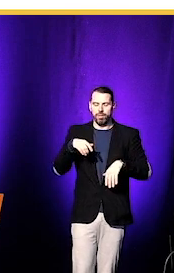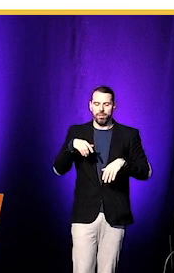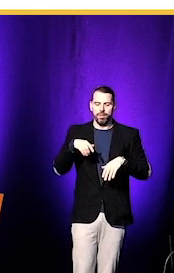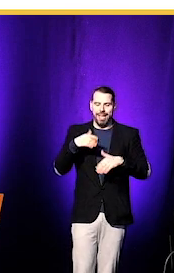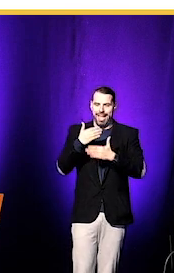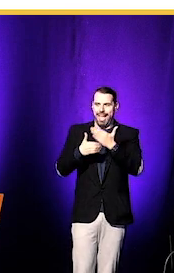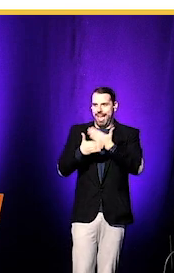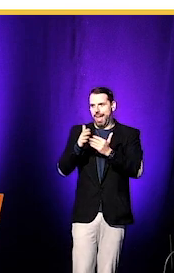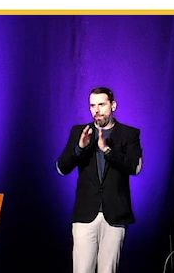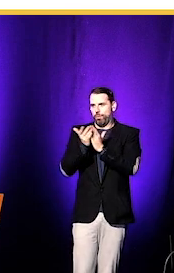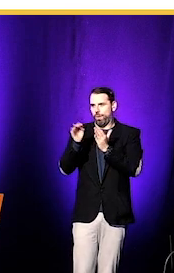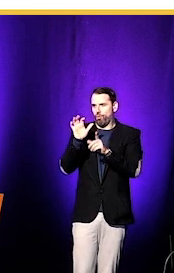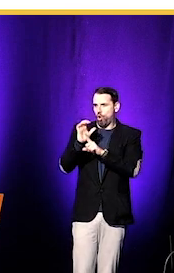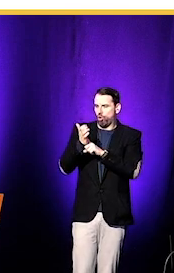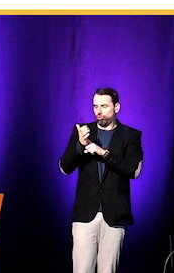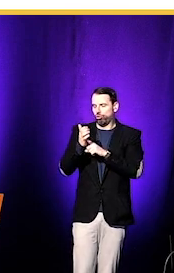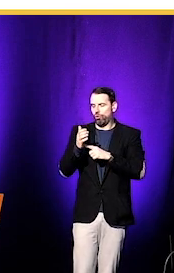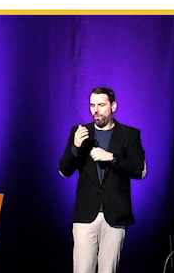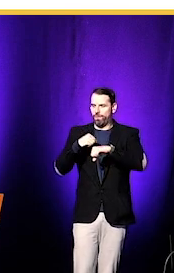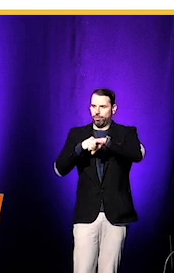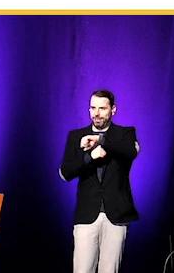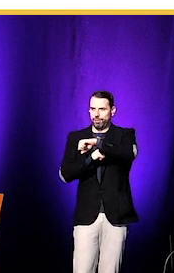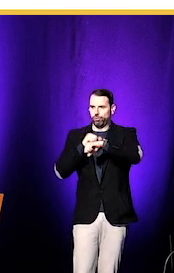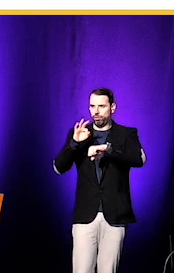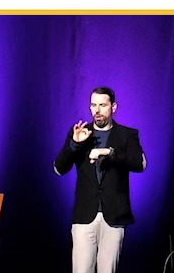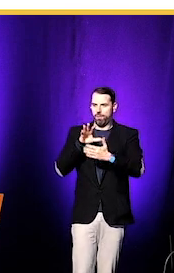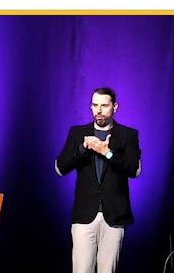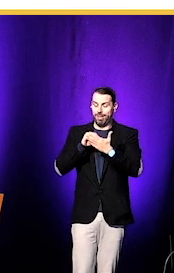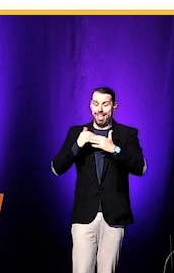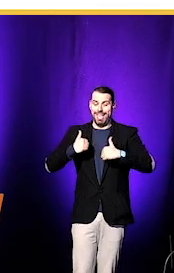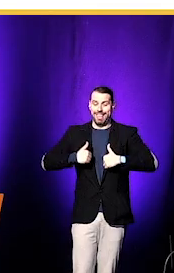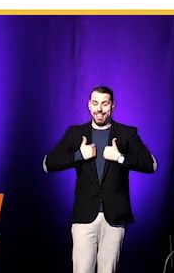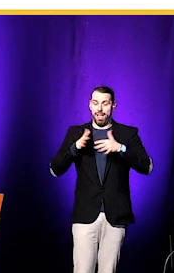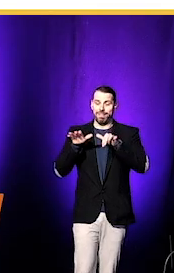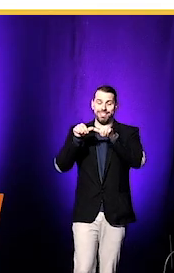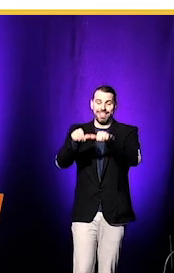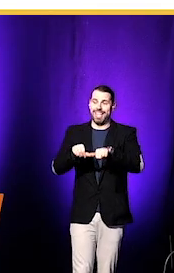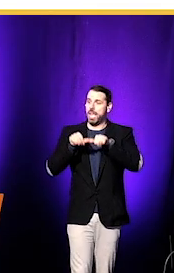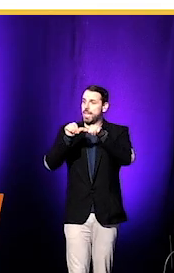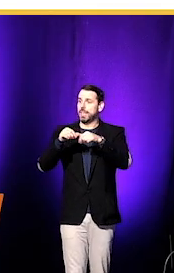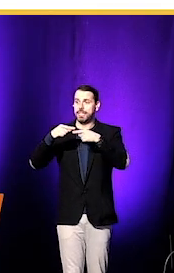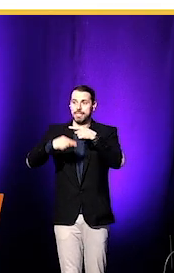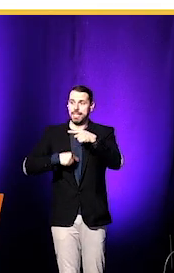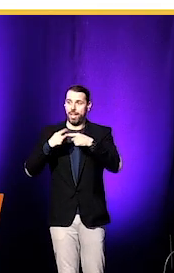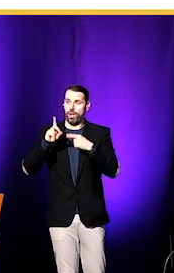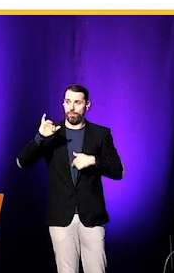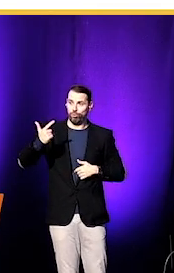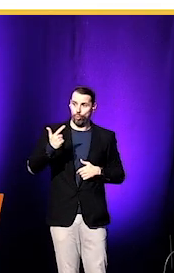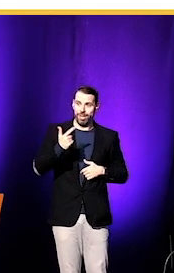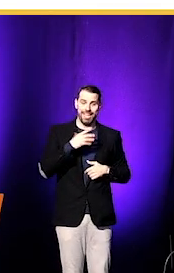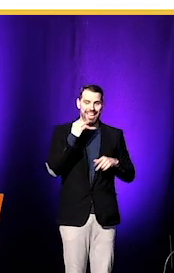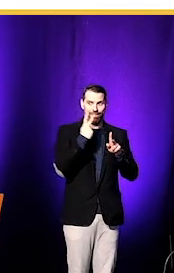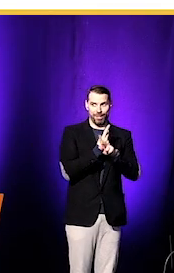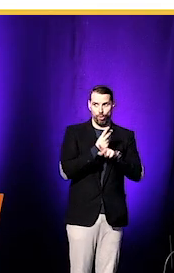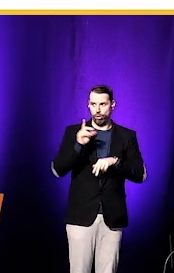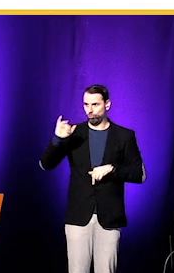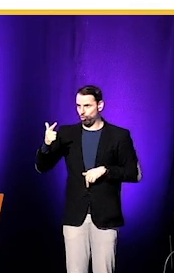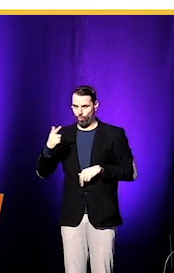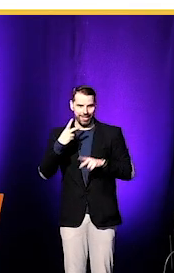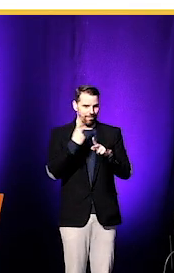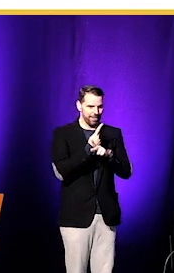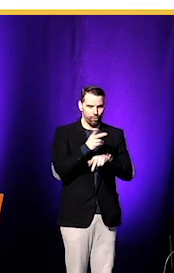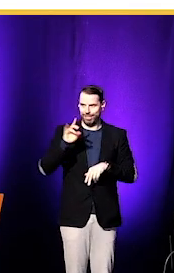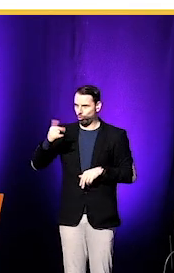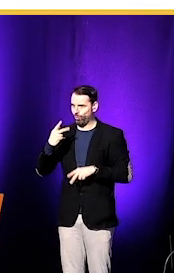Learning. They said, life is an endless cycle of doing and figuring in interaction. It